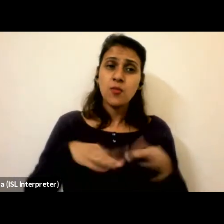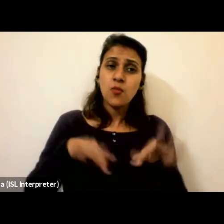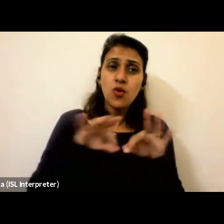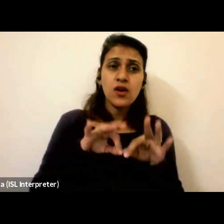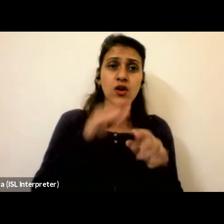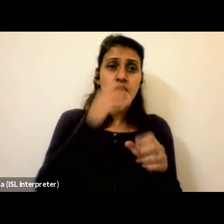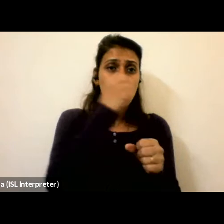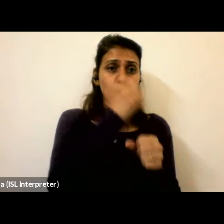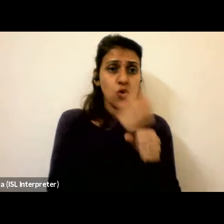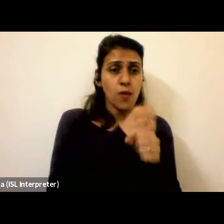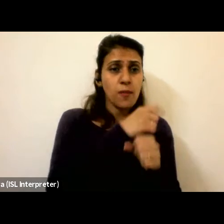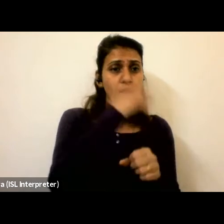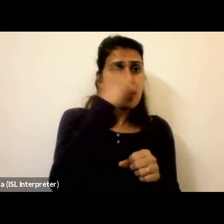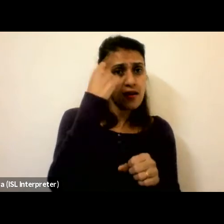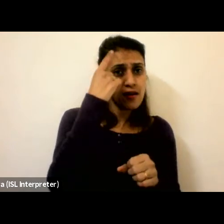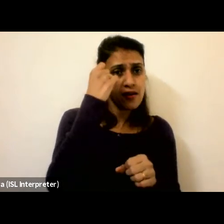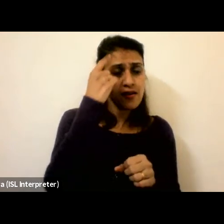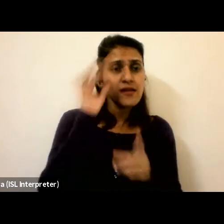and the private sector